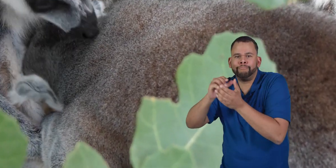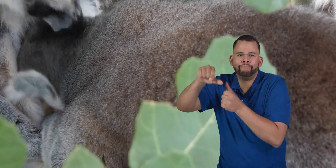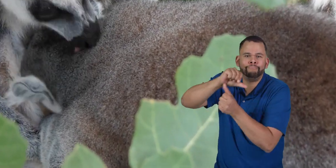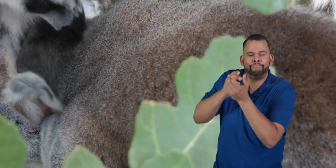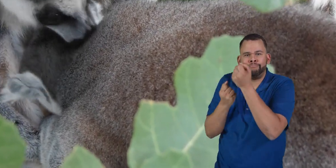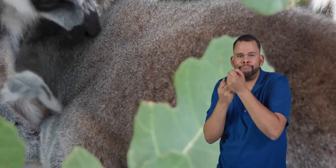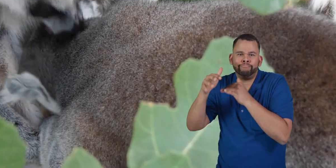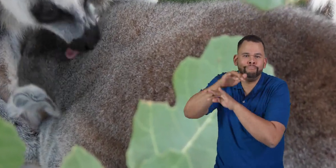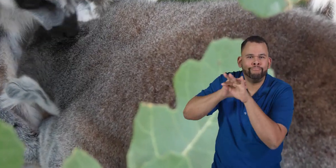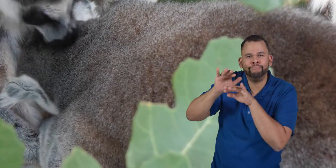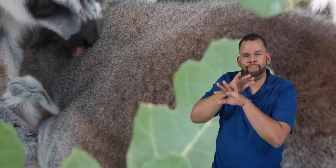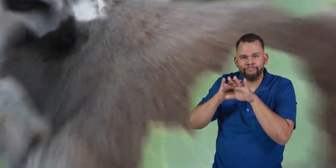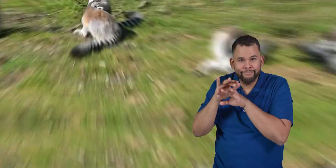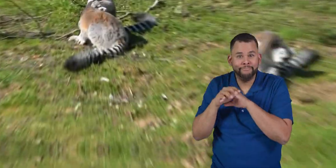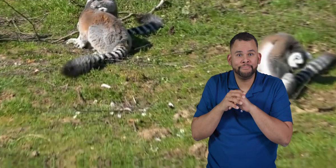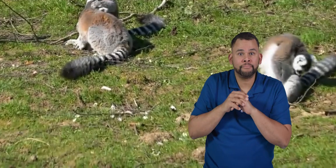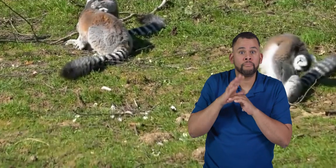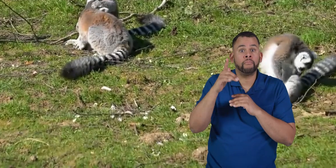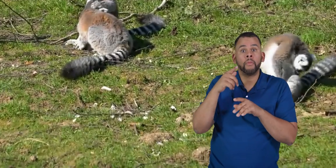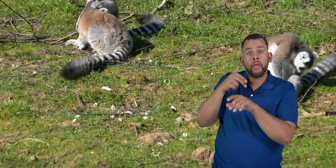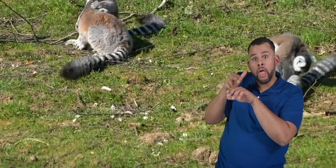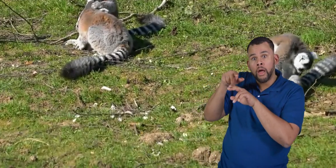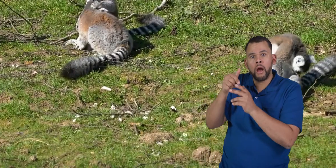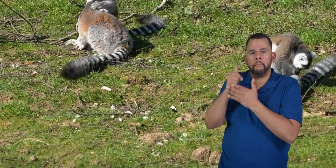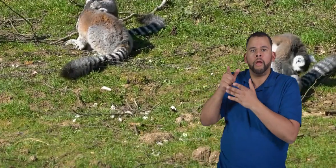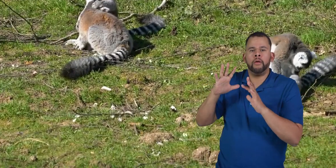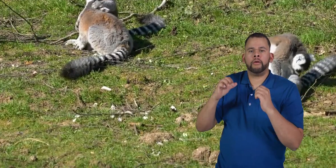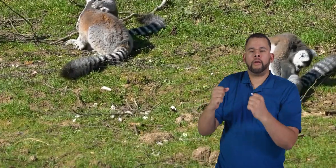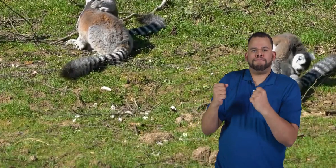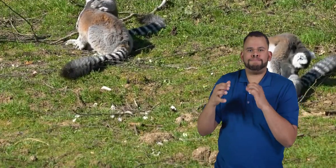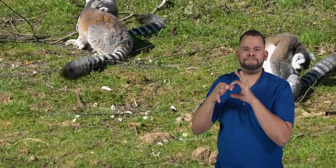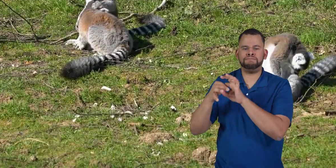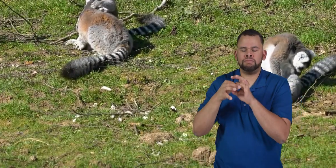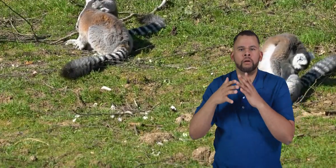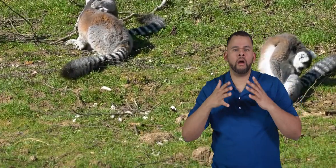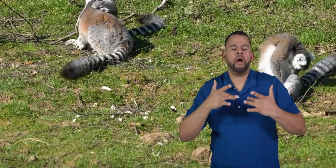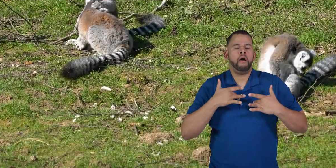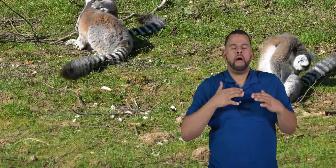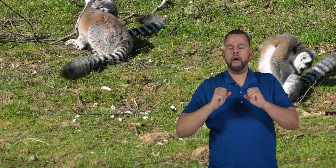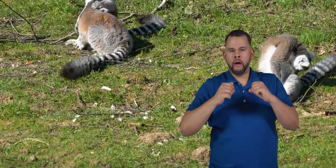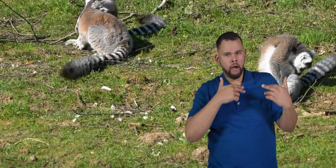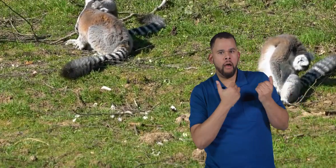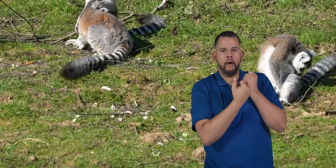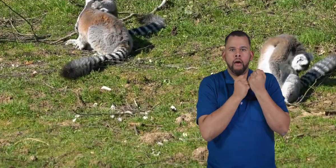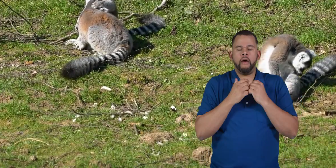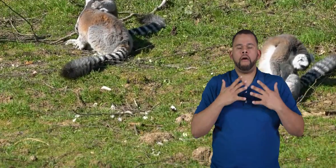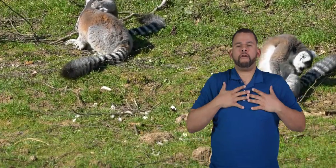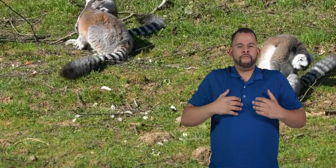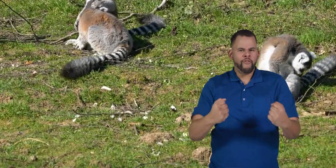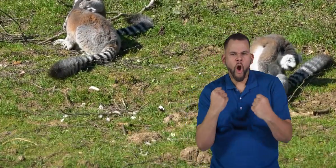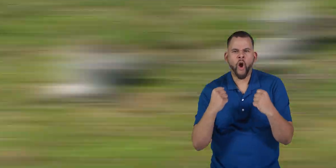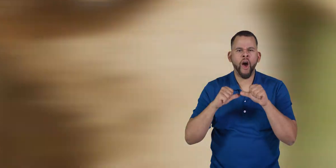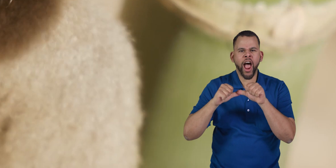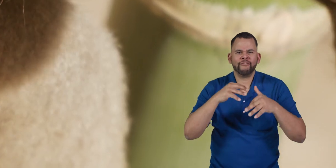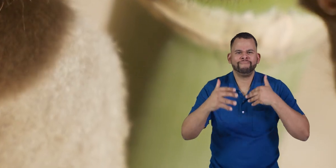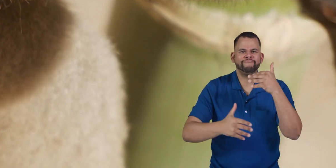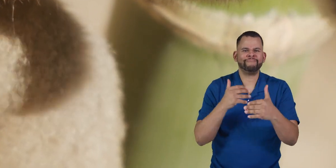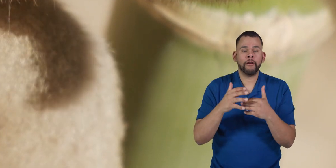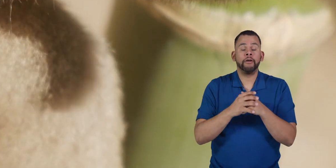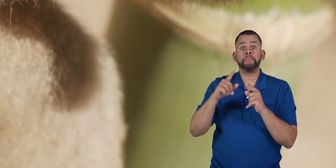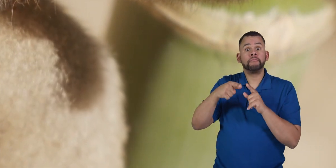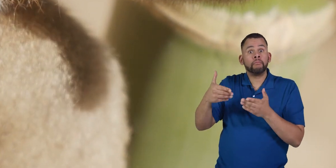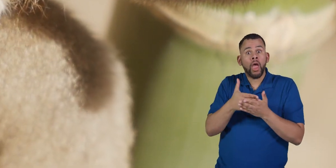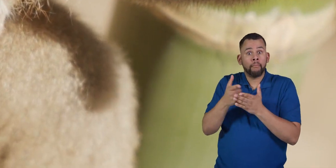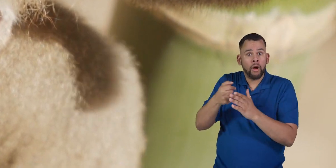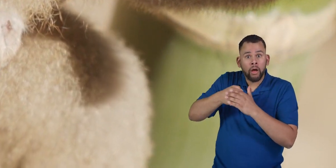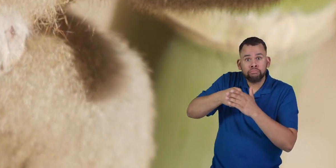they help clean each other's fur grooming helps them build strong bonds within their groups and stay healthy when